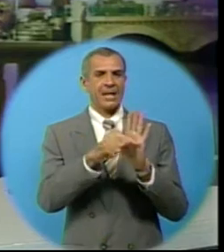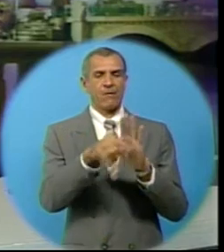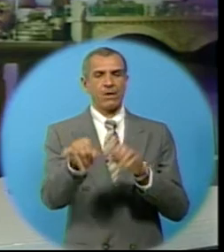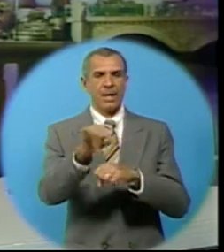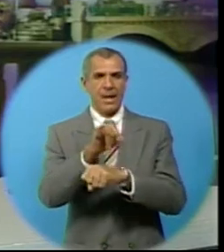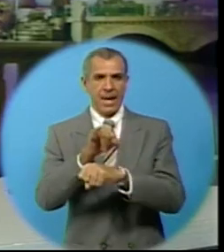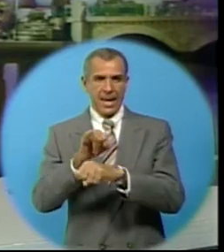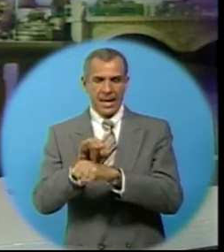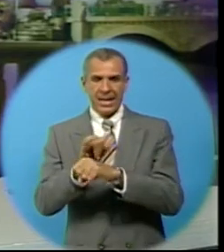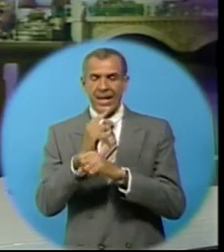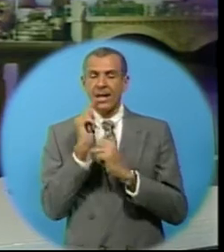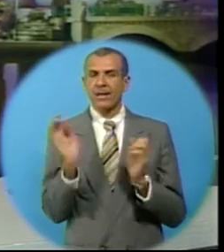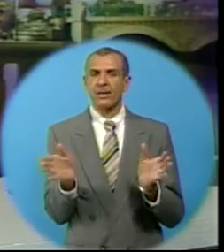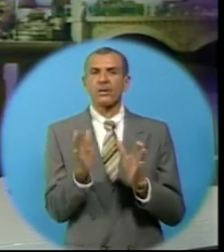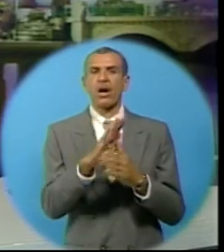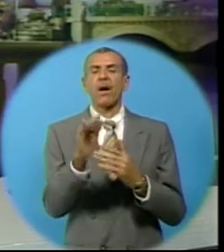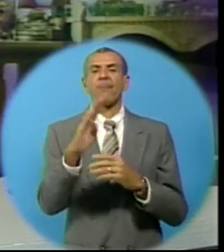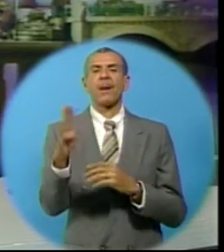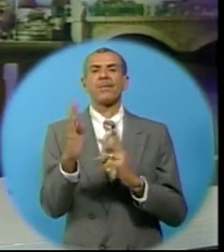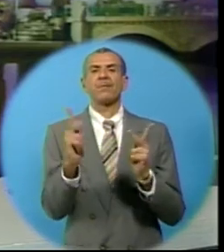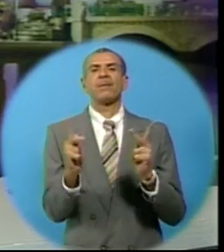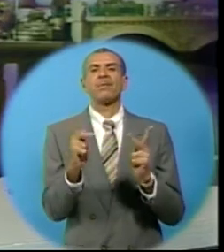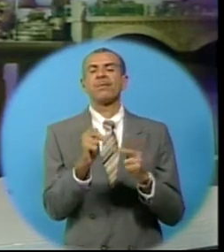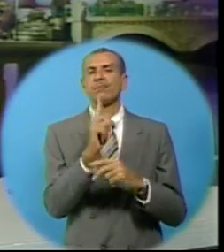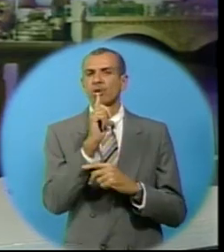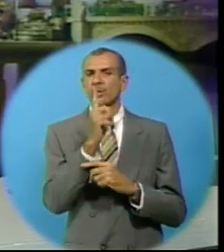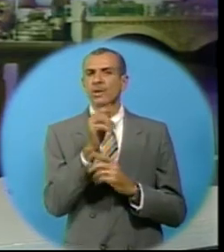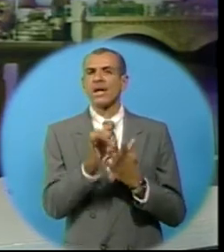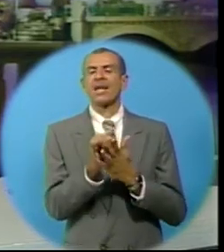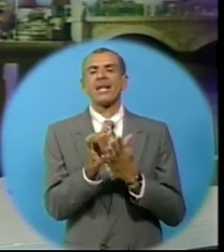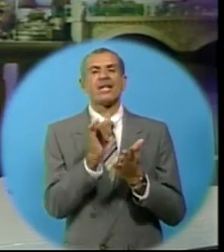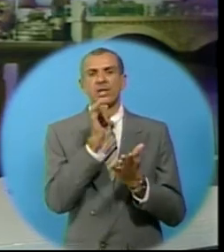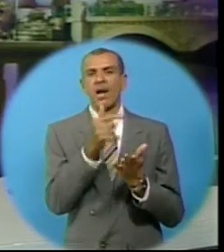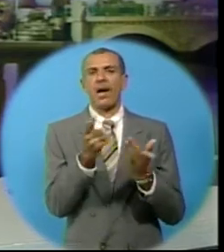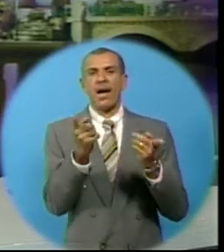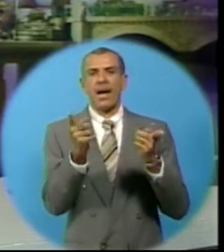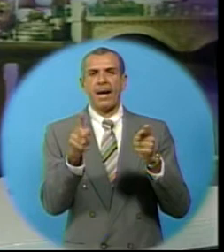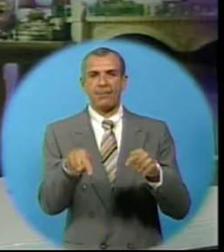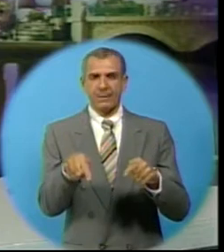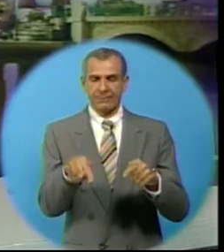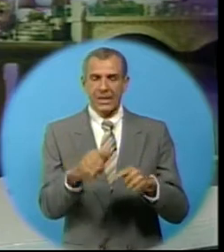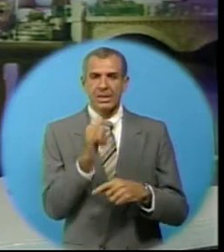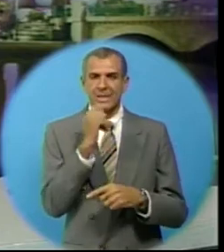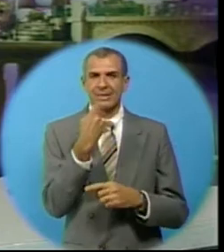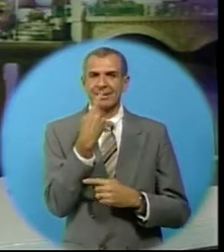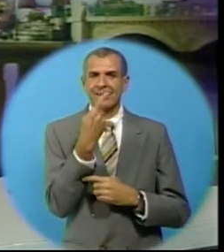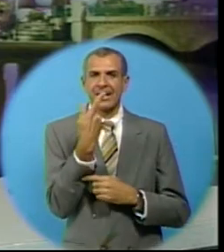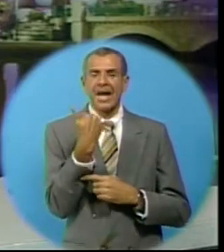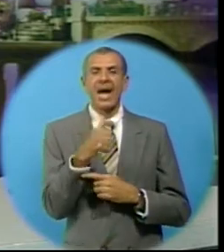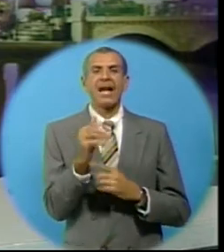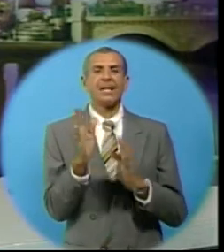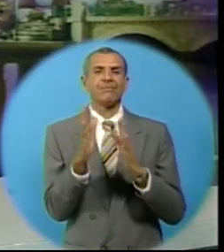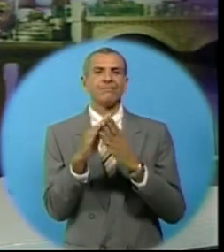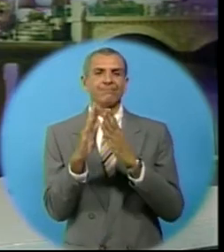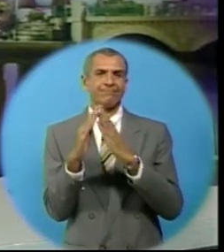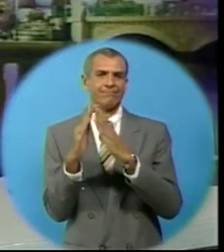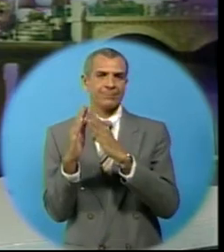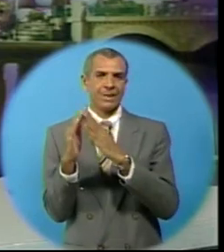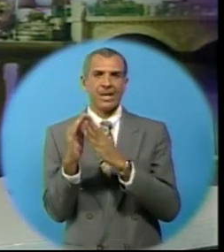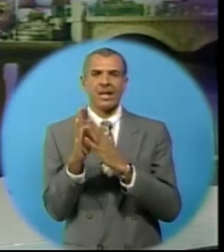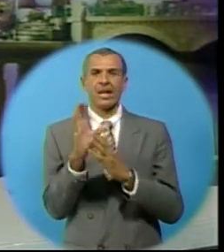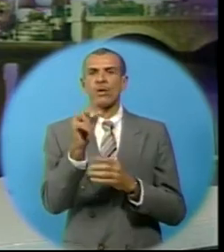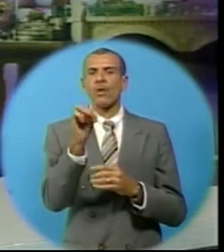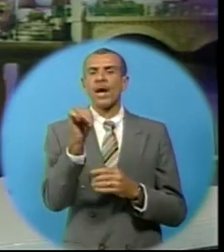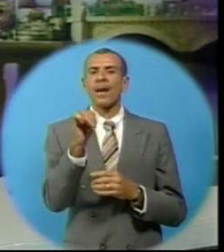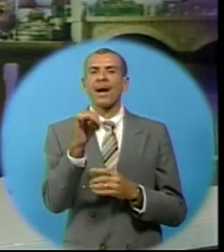island. And she's therefore urging all Barbadians to ensure that this does not happen. She made the comments at a community forum on crime